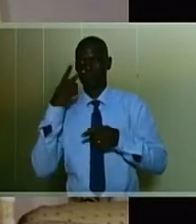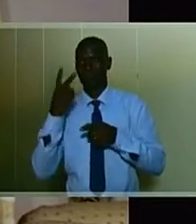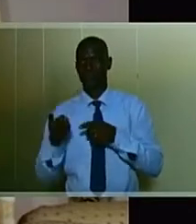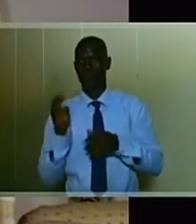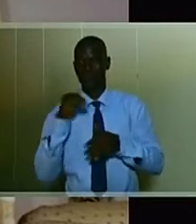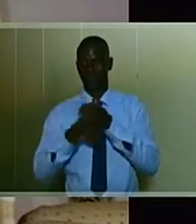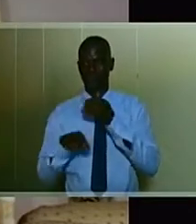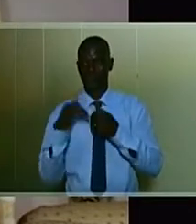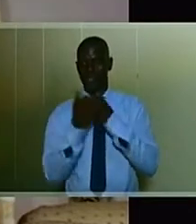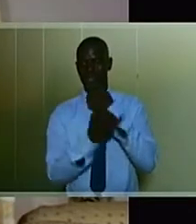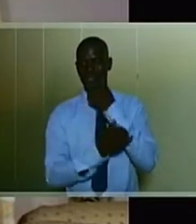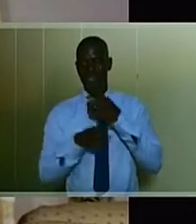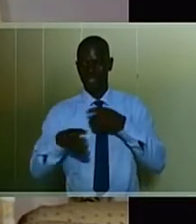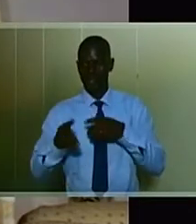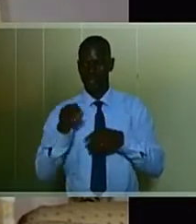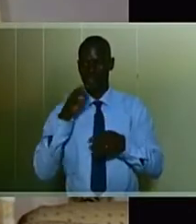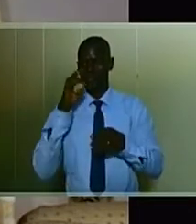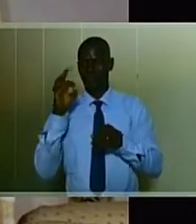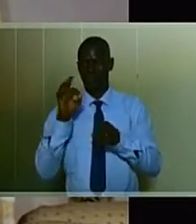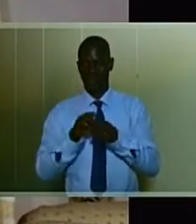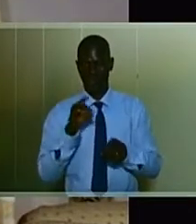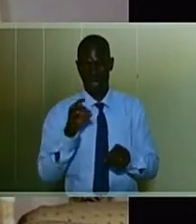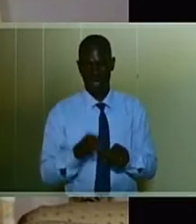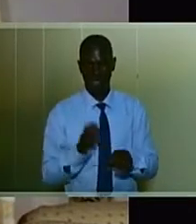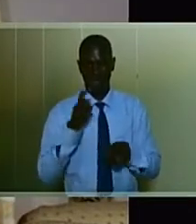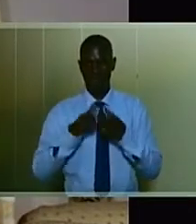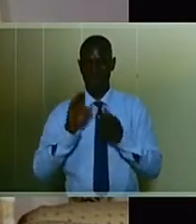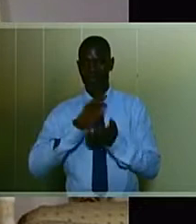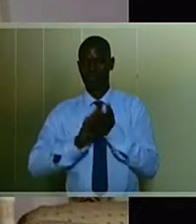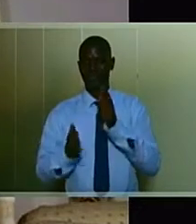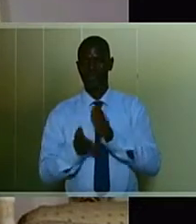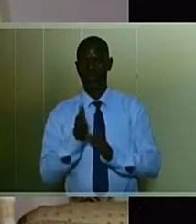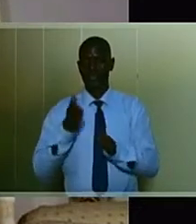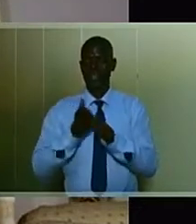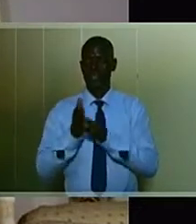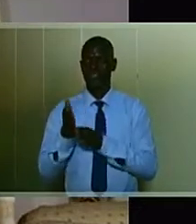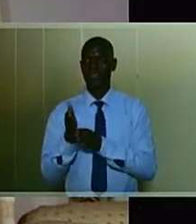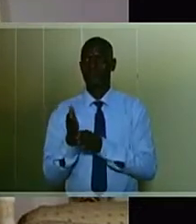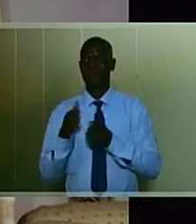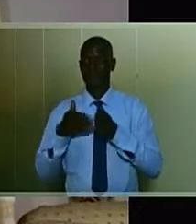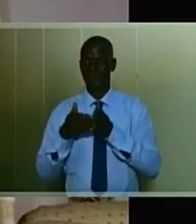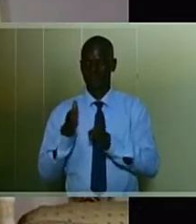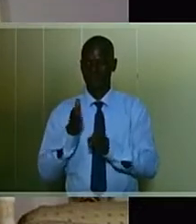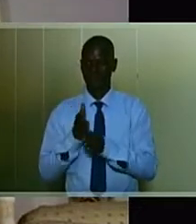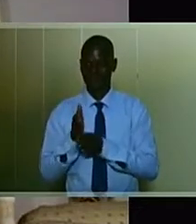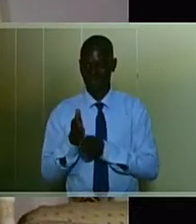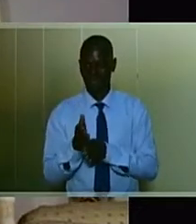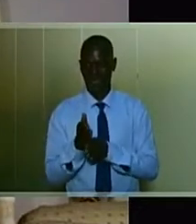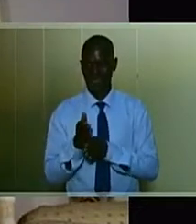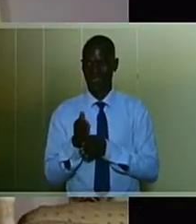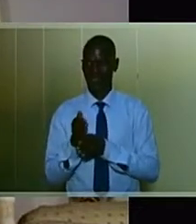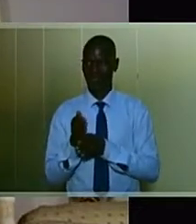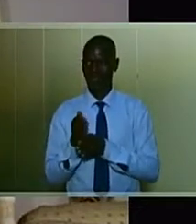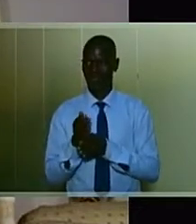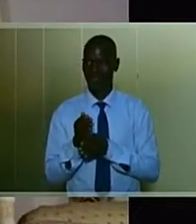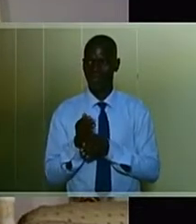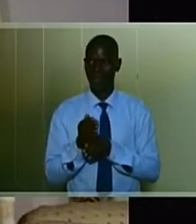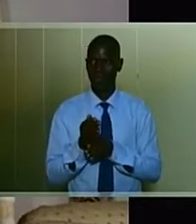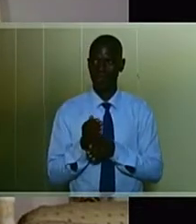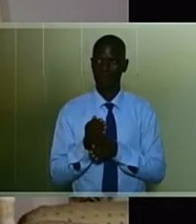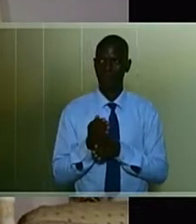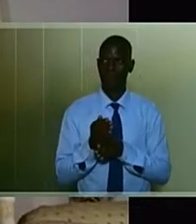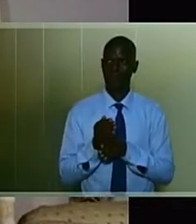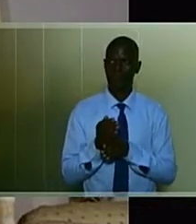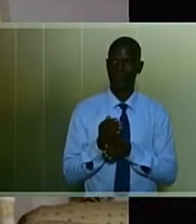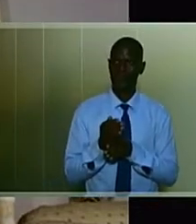which is a guideline to the various clauses that we've been discussing. It runs through the various guidelines of the